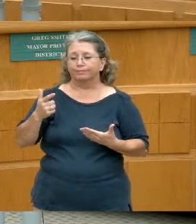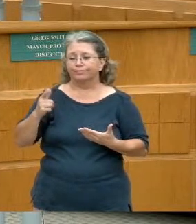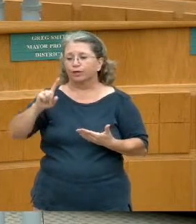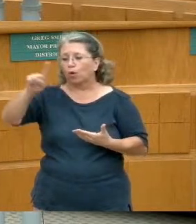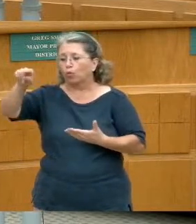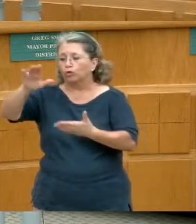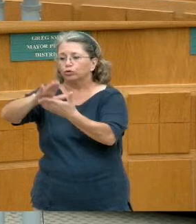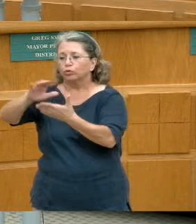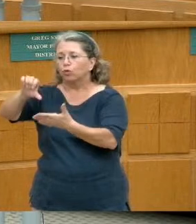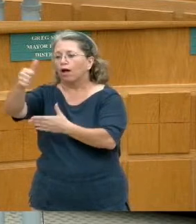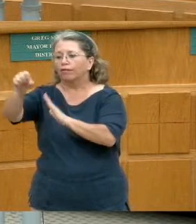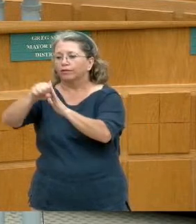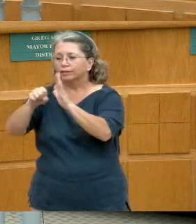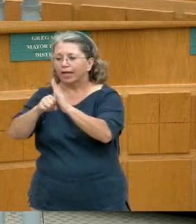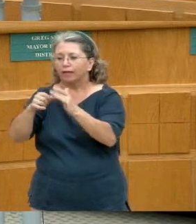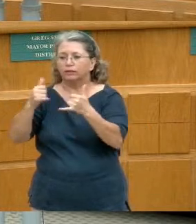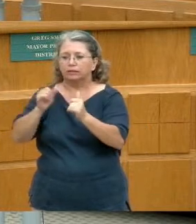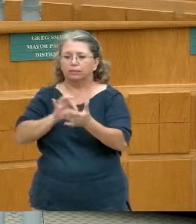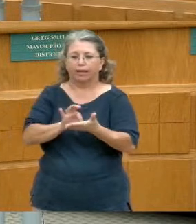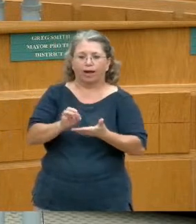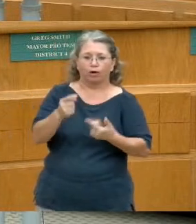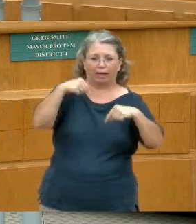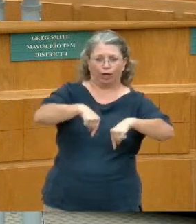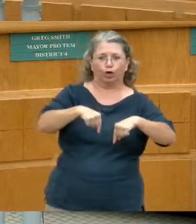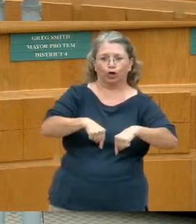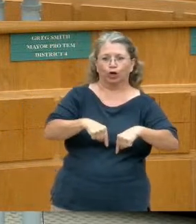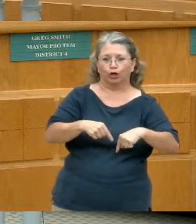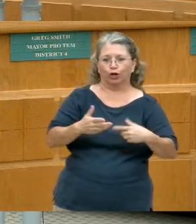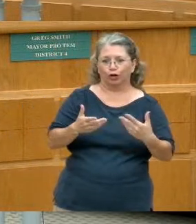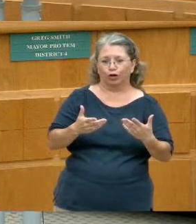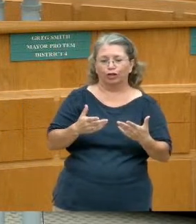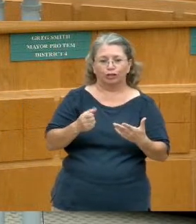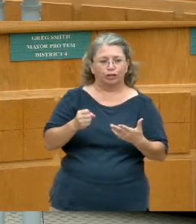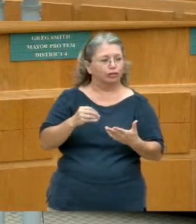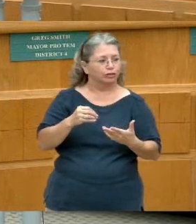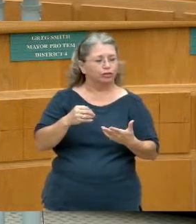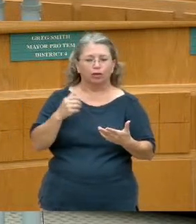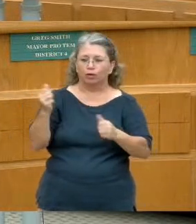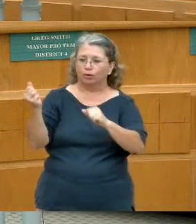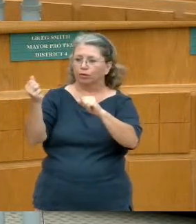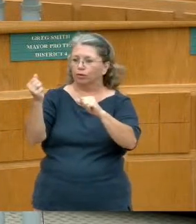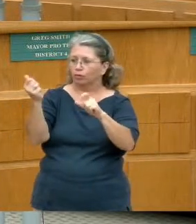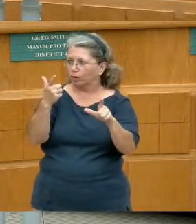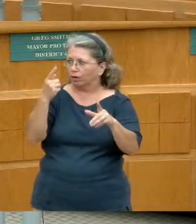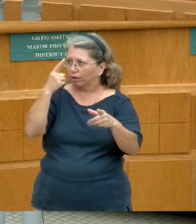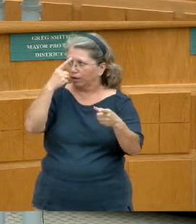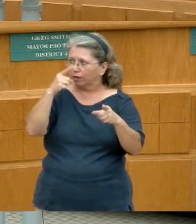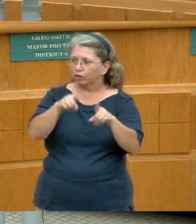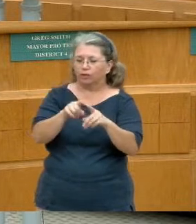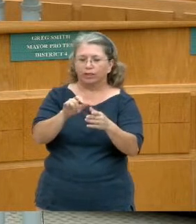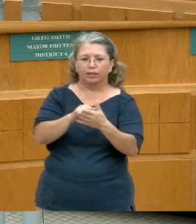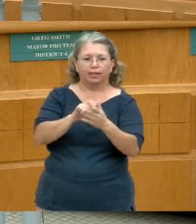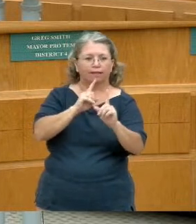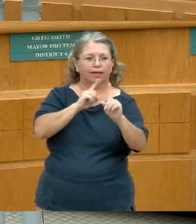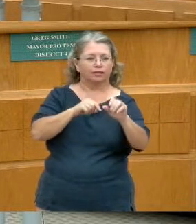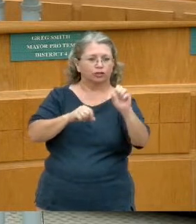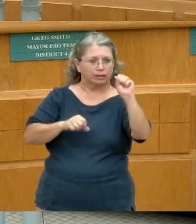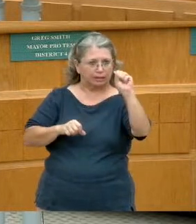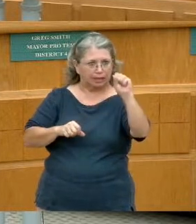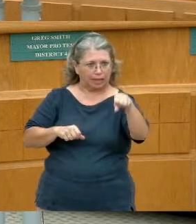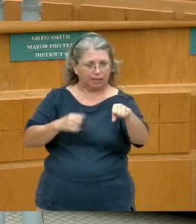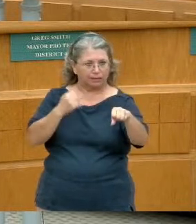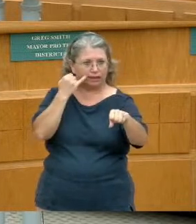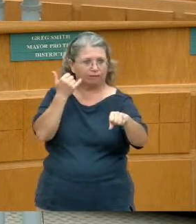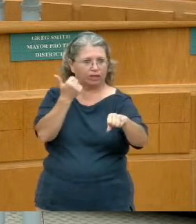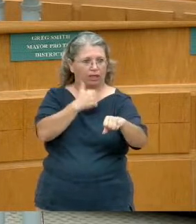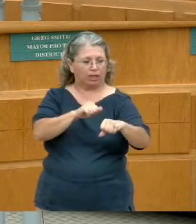Okay, so the answer that we can agree upon in the room is yes, they'll be